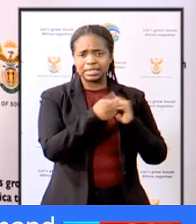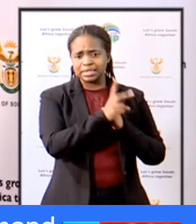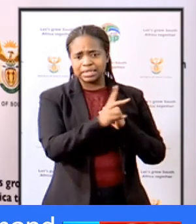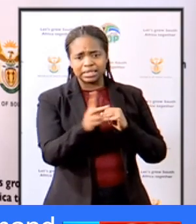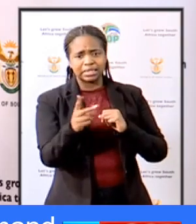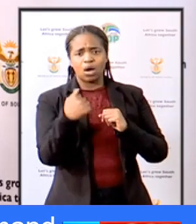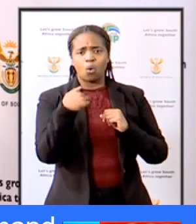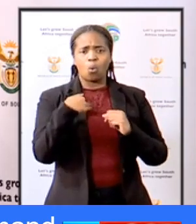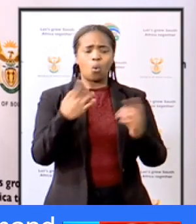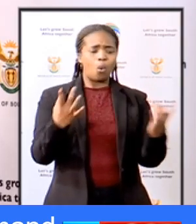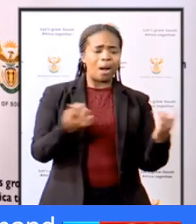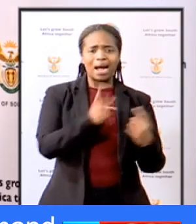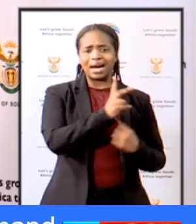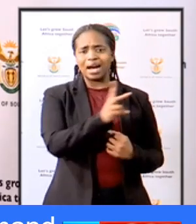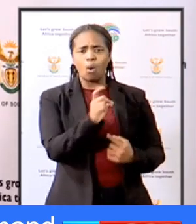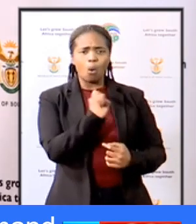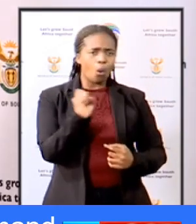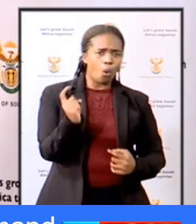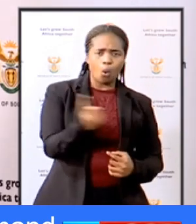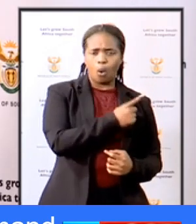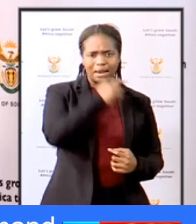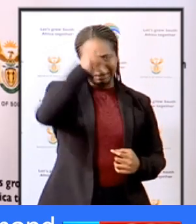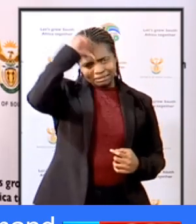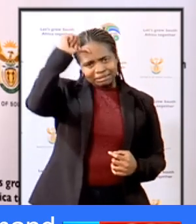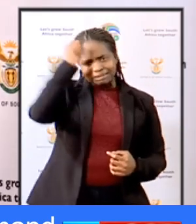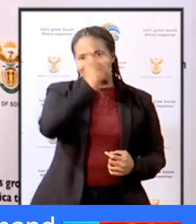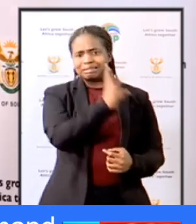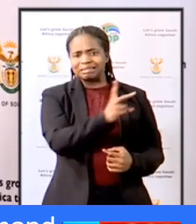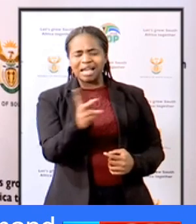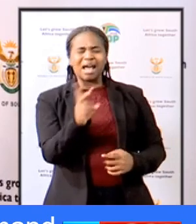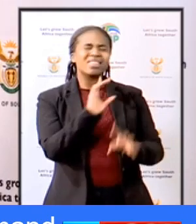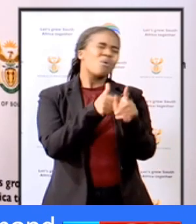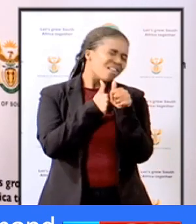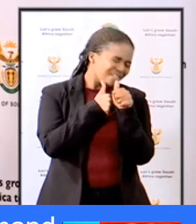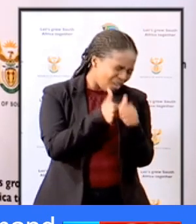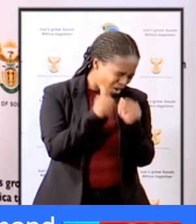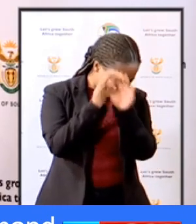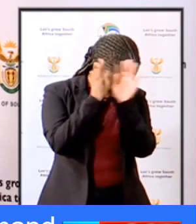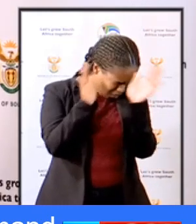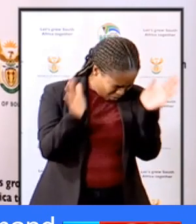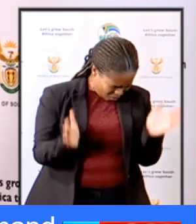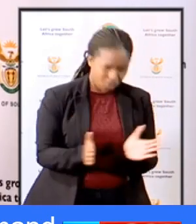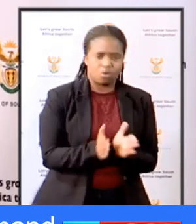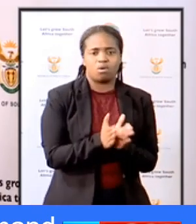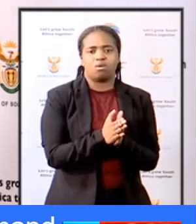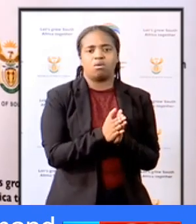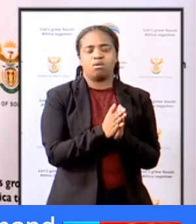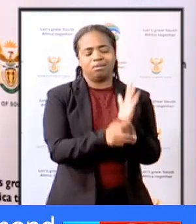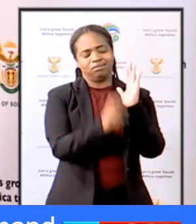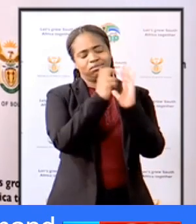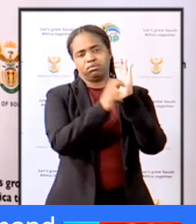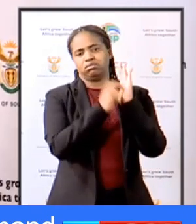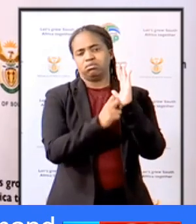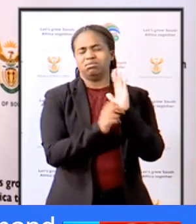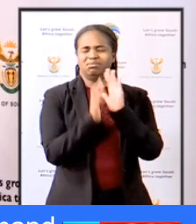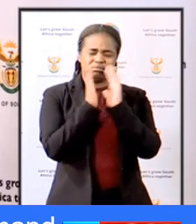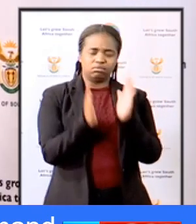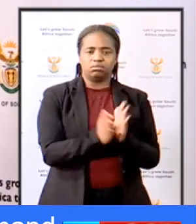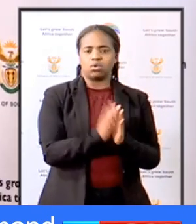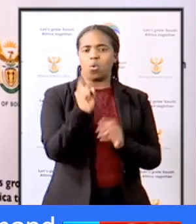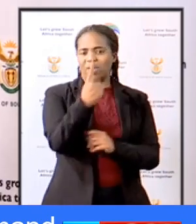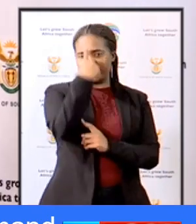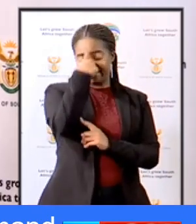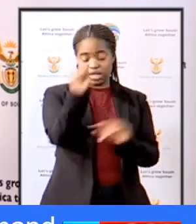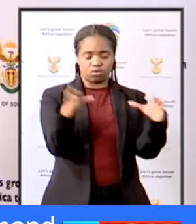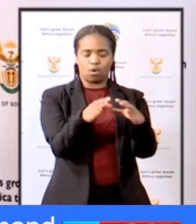our synagogues will adhere to all the measures we have put in place.